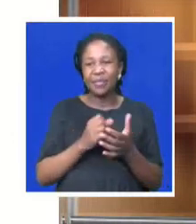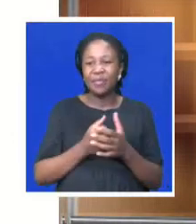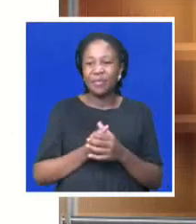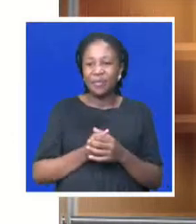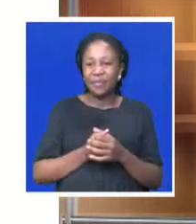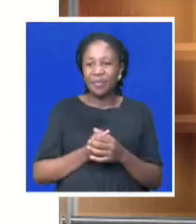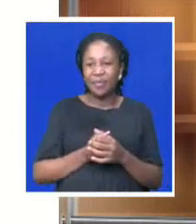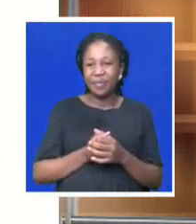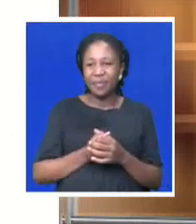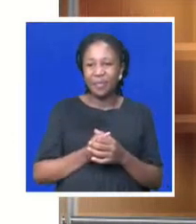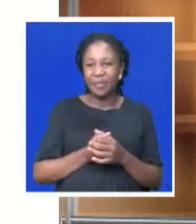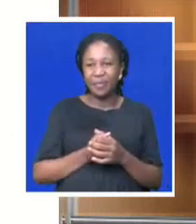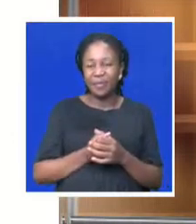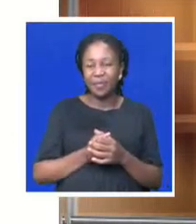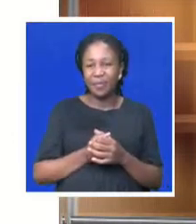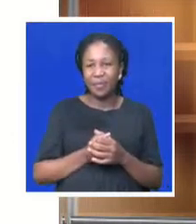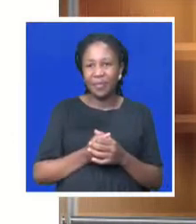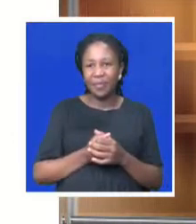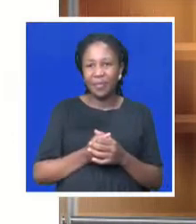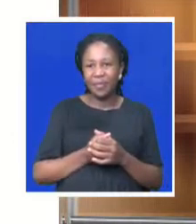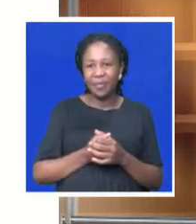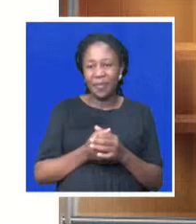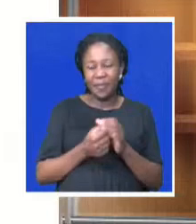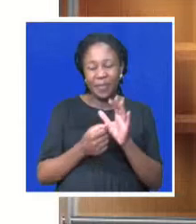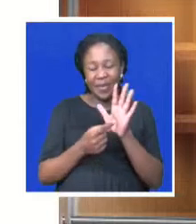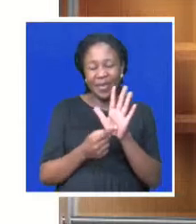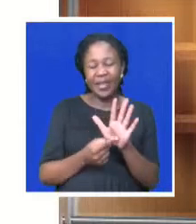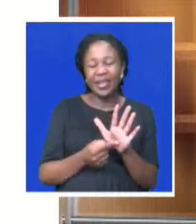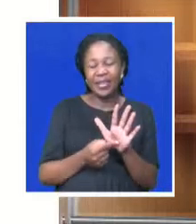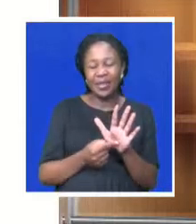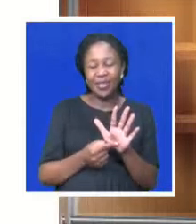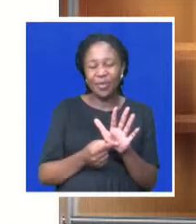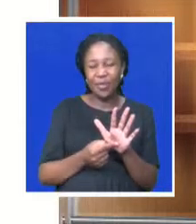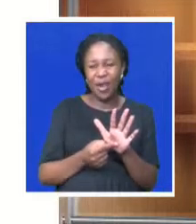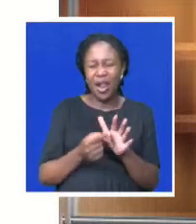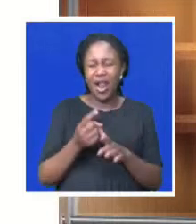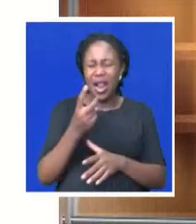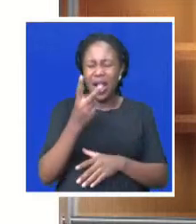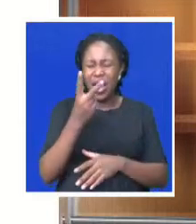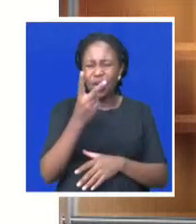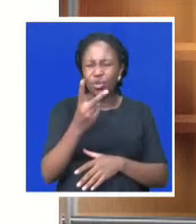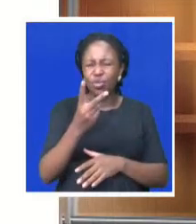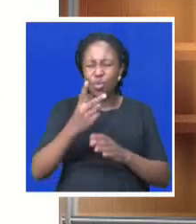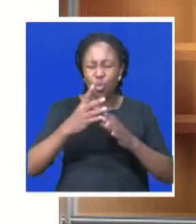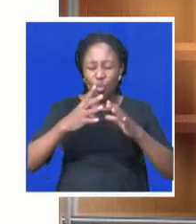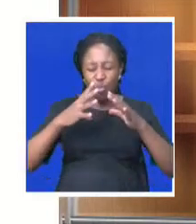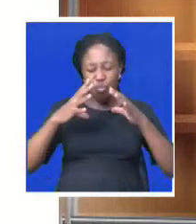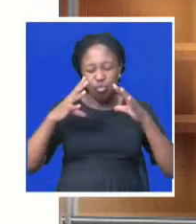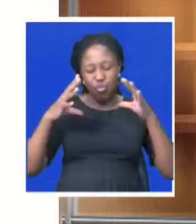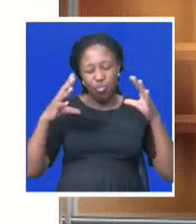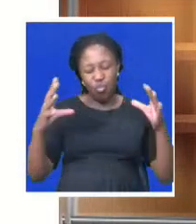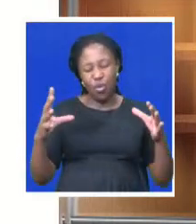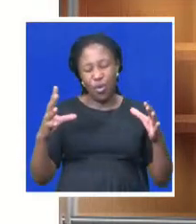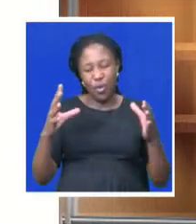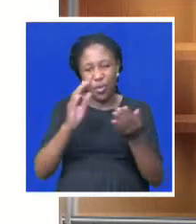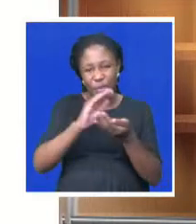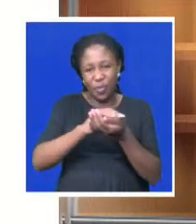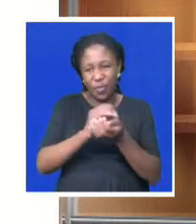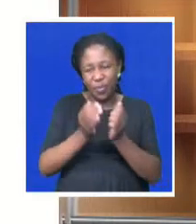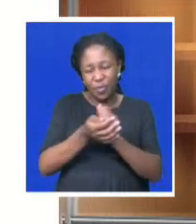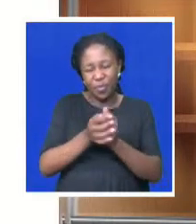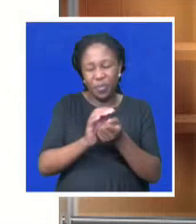says 2 huge old clay pots that has been